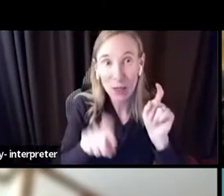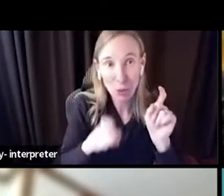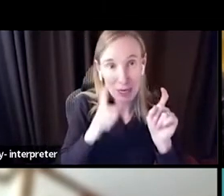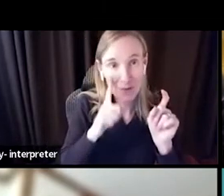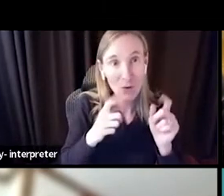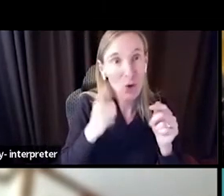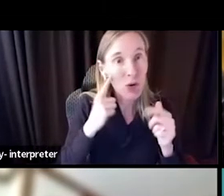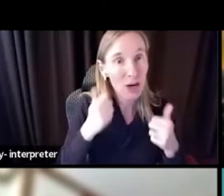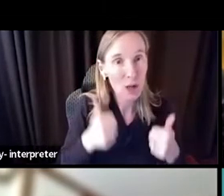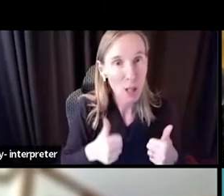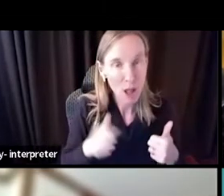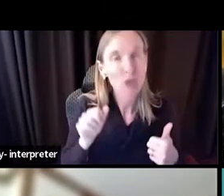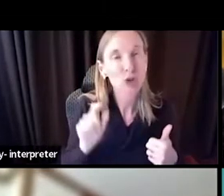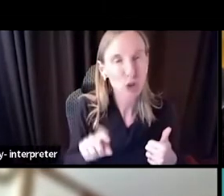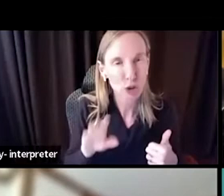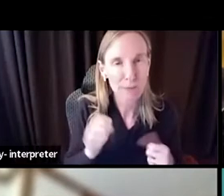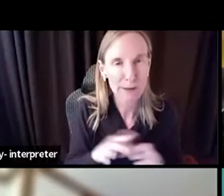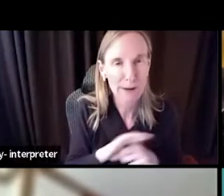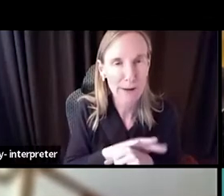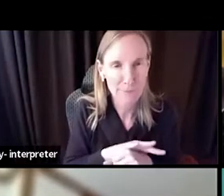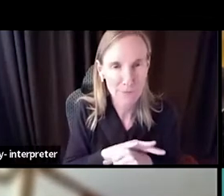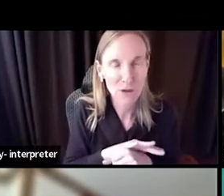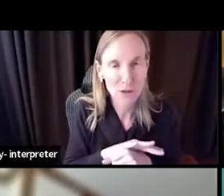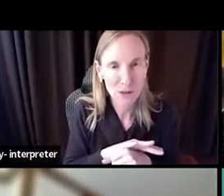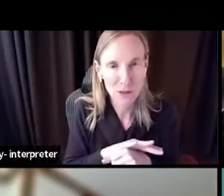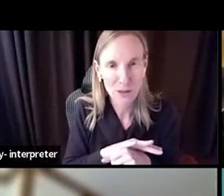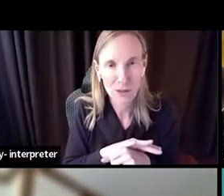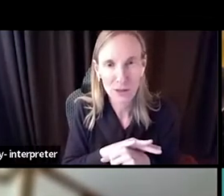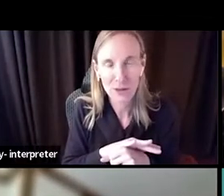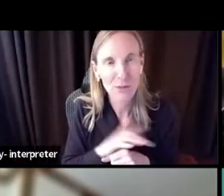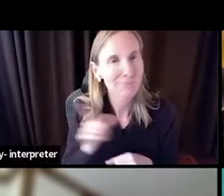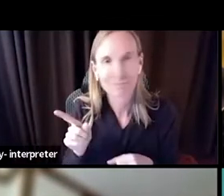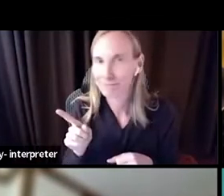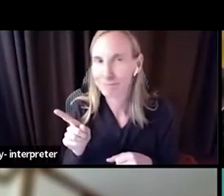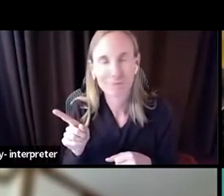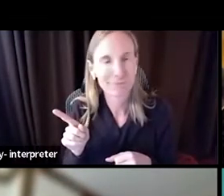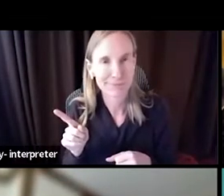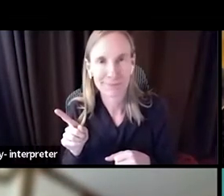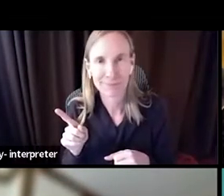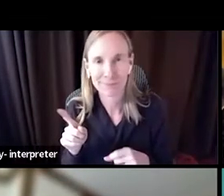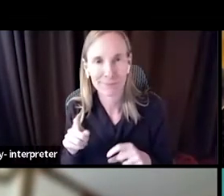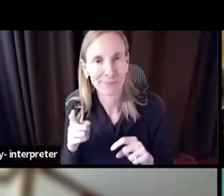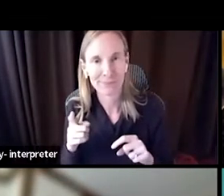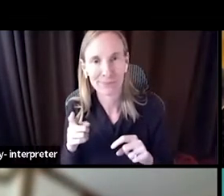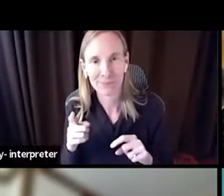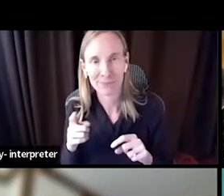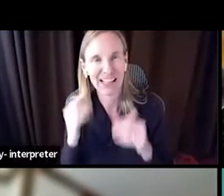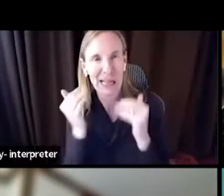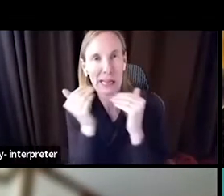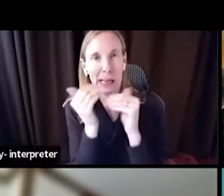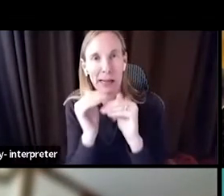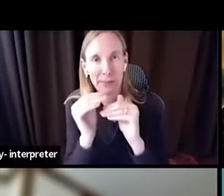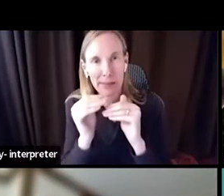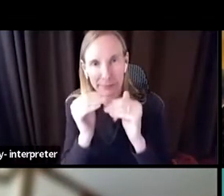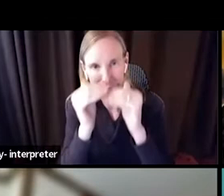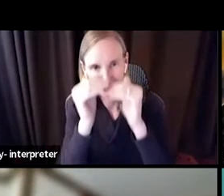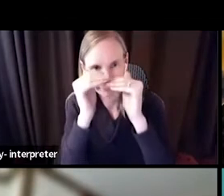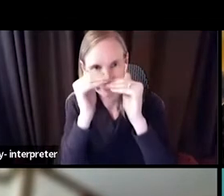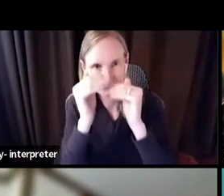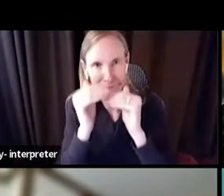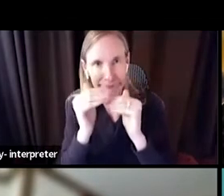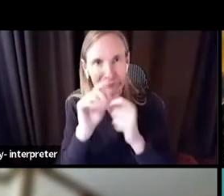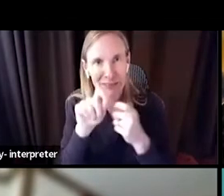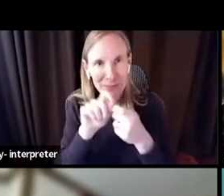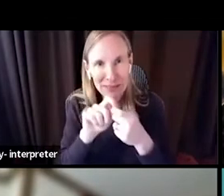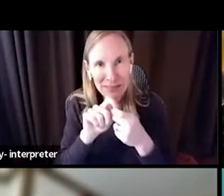be covered. They shouldn't be able to by restricting, for instance, to certain brands,